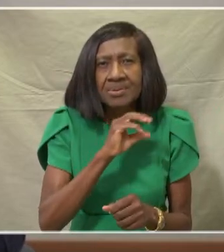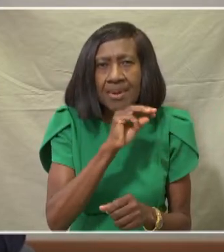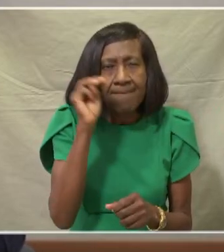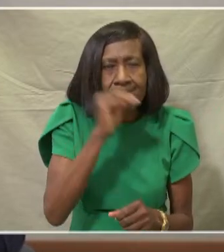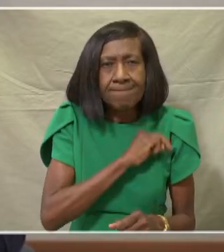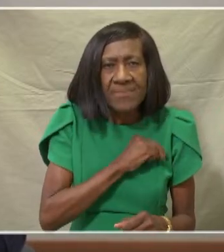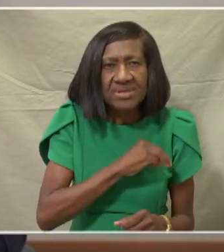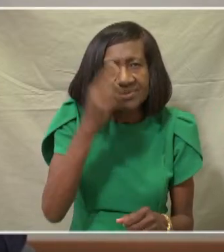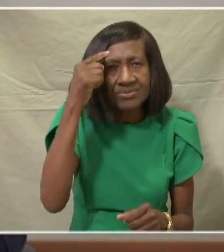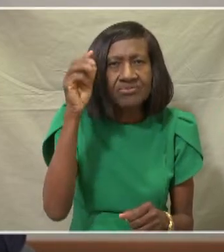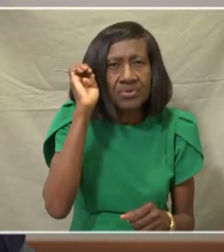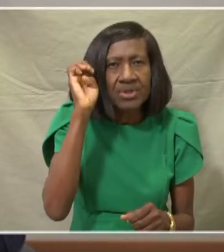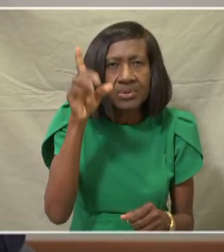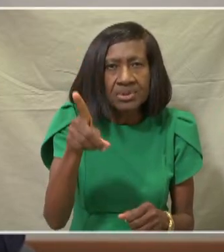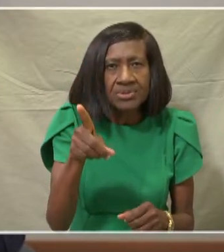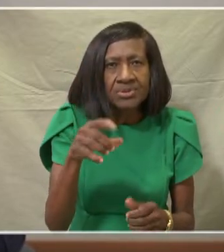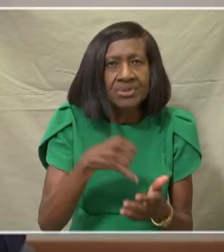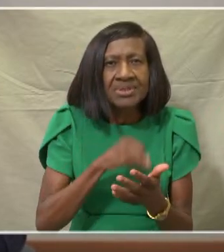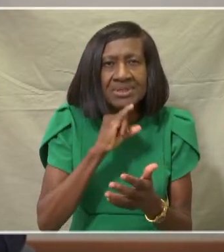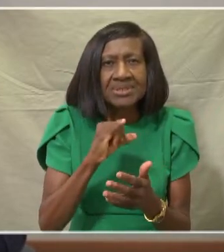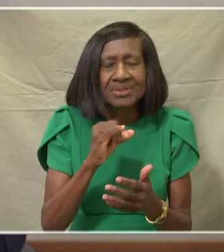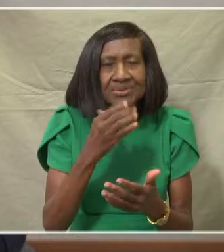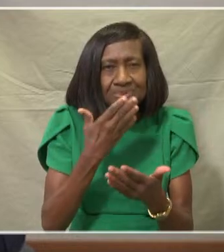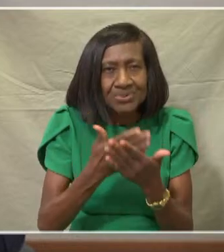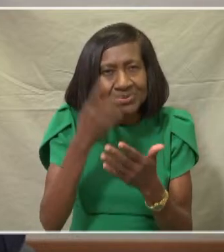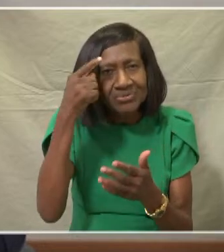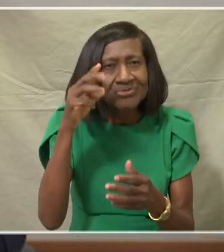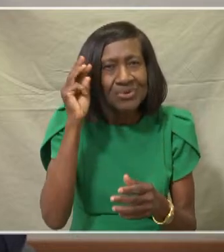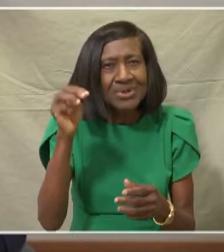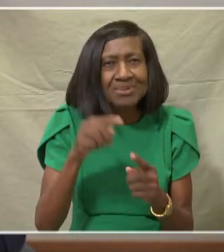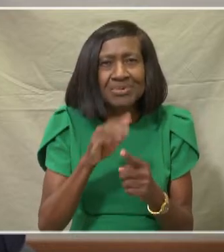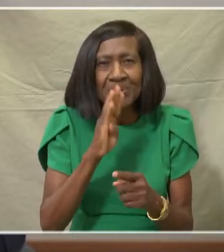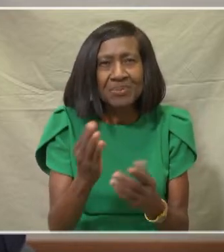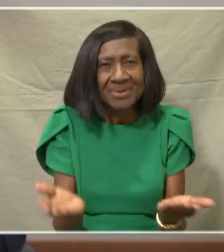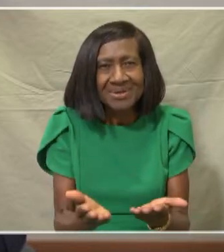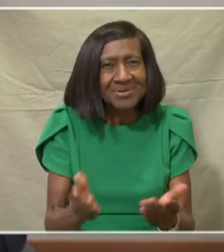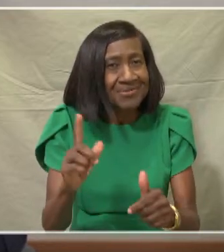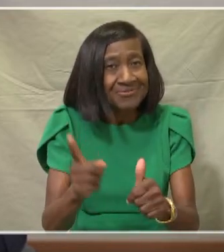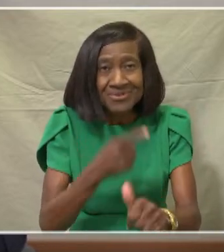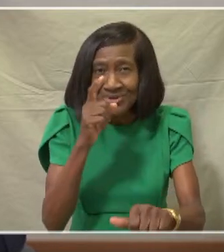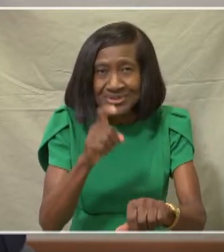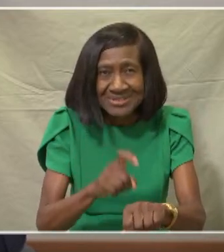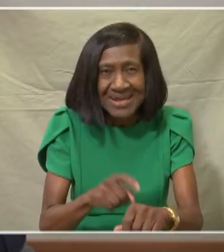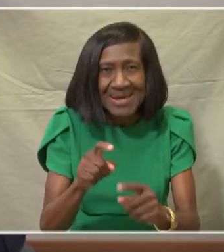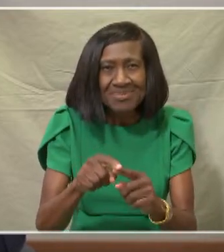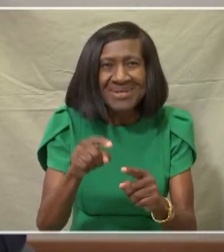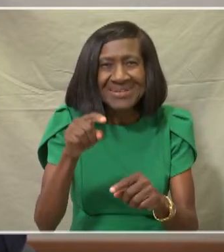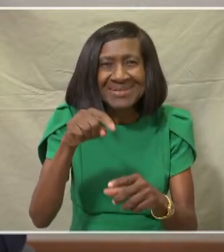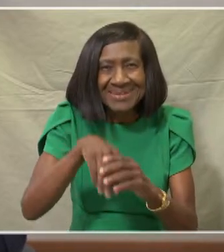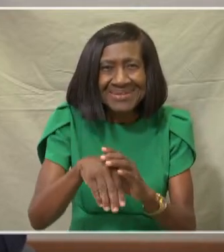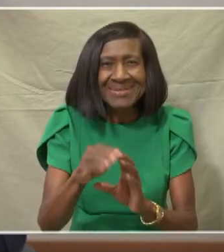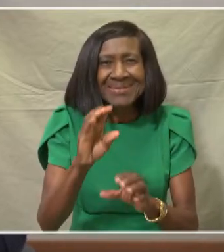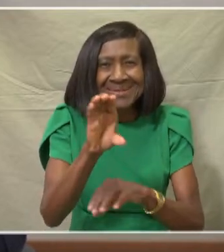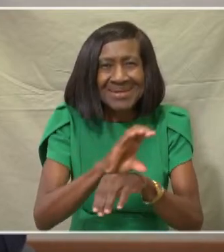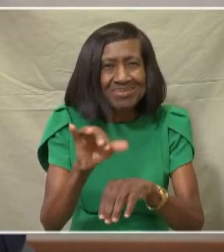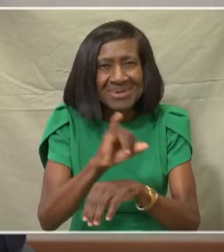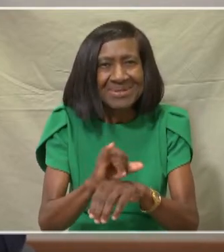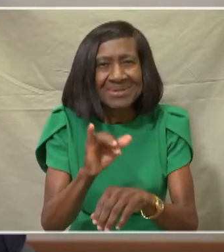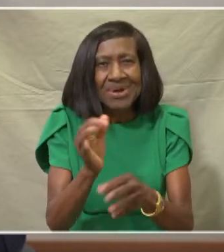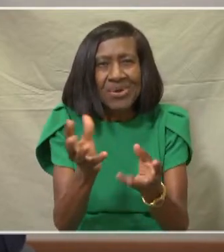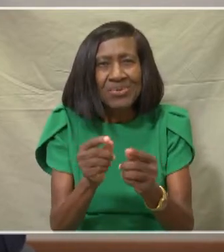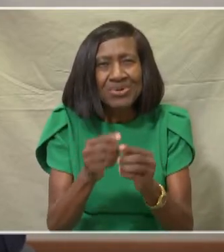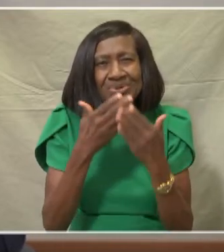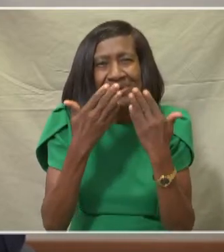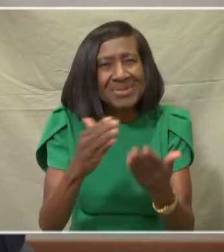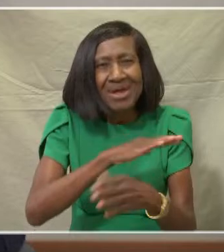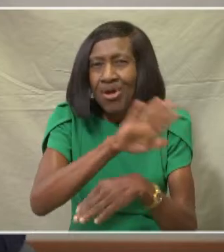Education. It's a great privilege to be here. It's my first time in the Cayman Islands, and I want to thank all of those who we've met